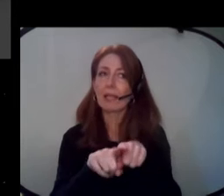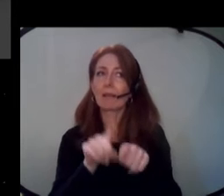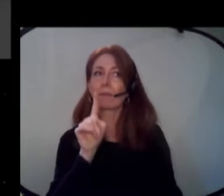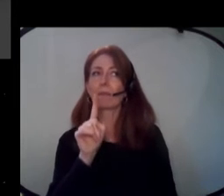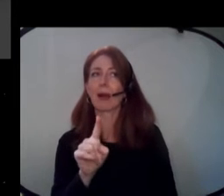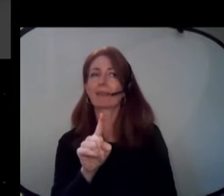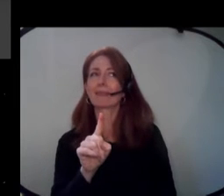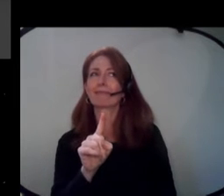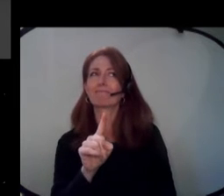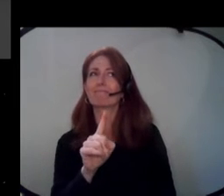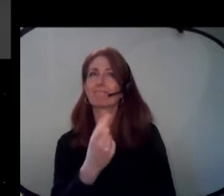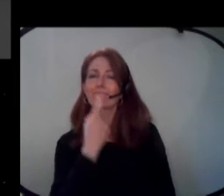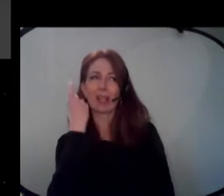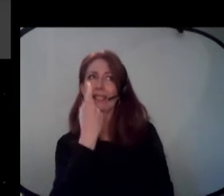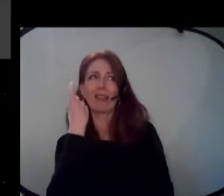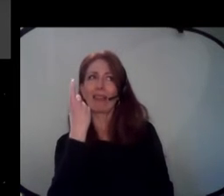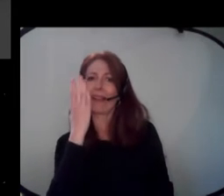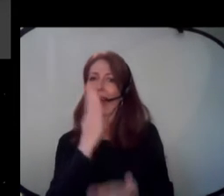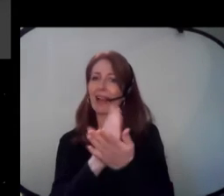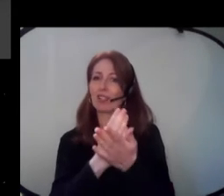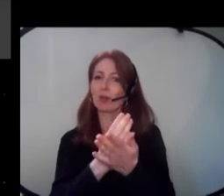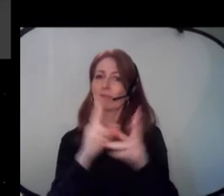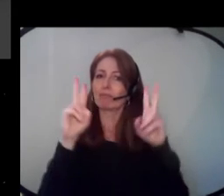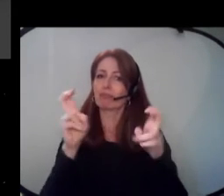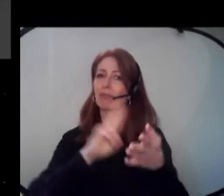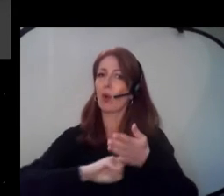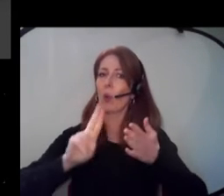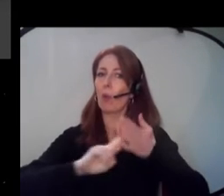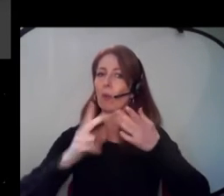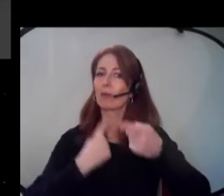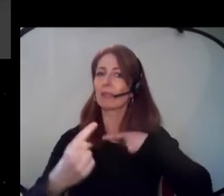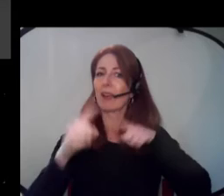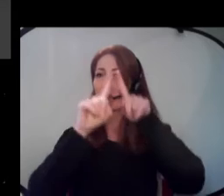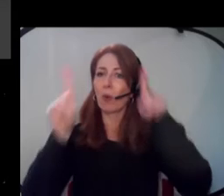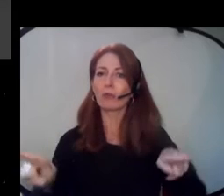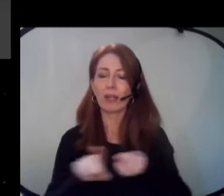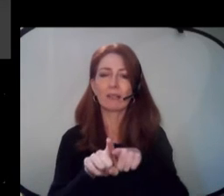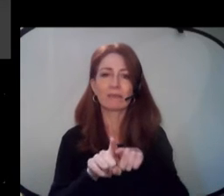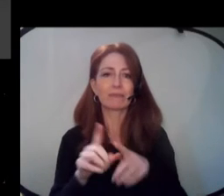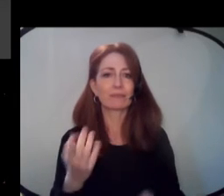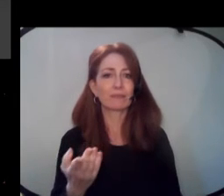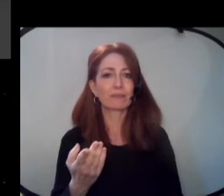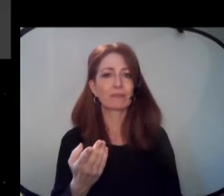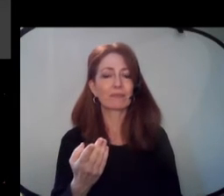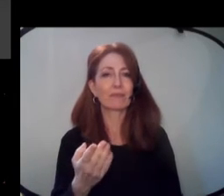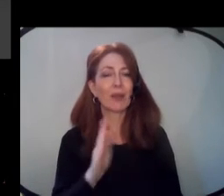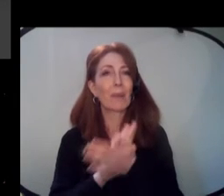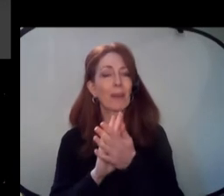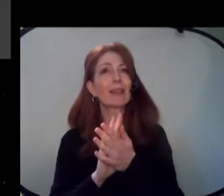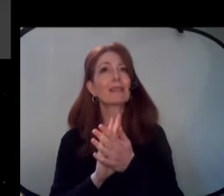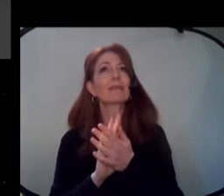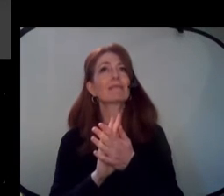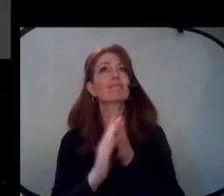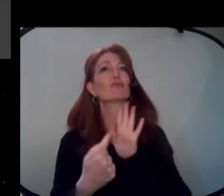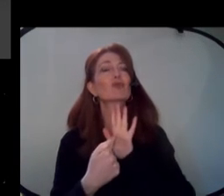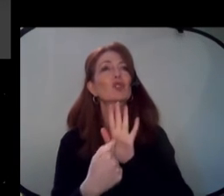wasn't regarded as a conventional self-portrait. And it just tells us so much about how differently she approached topics like this throughout her career.